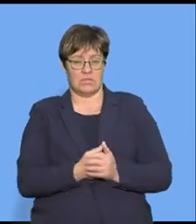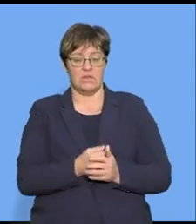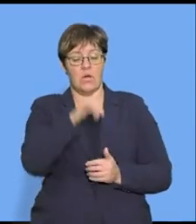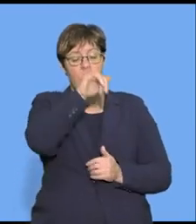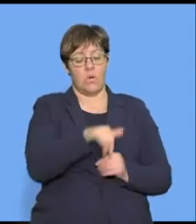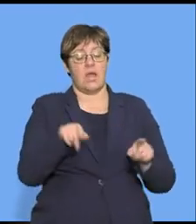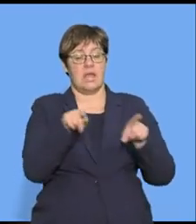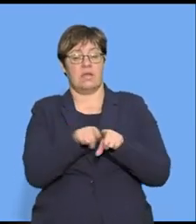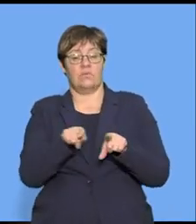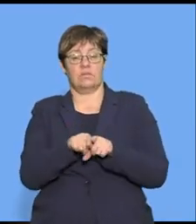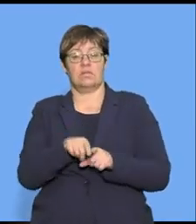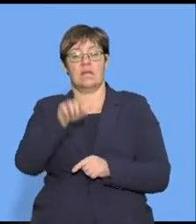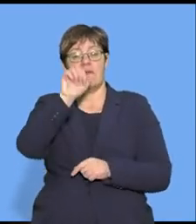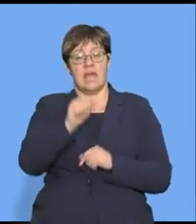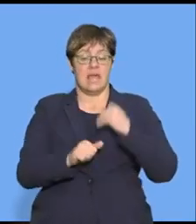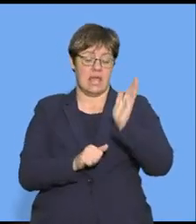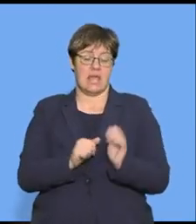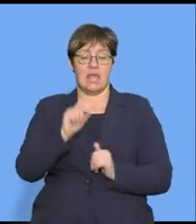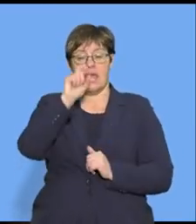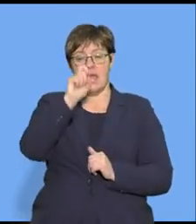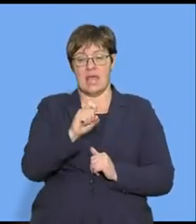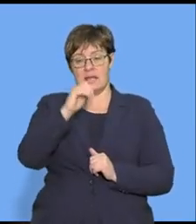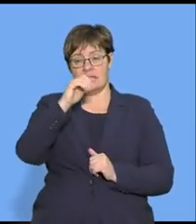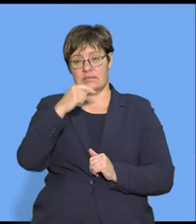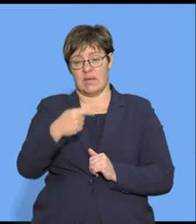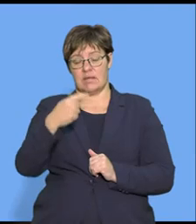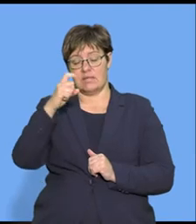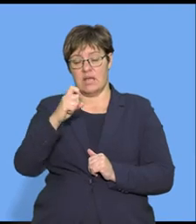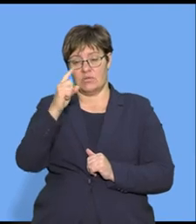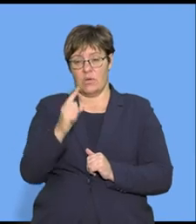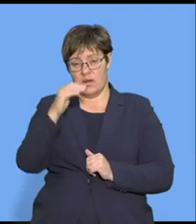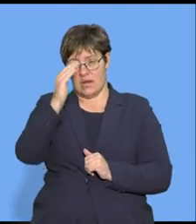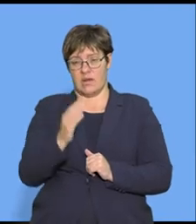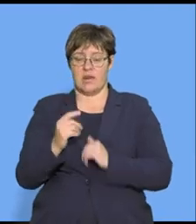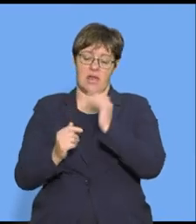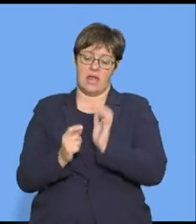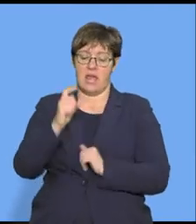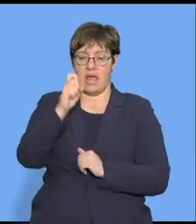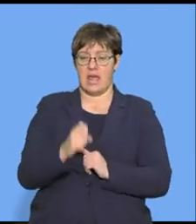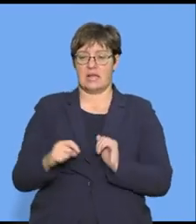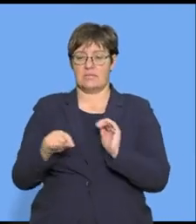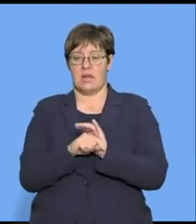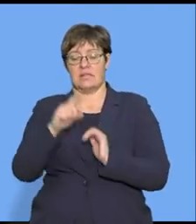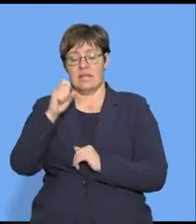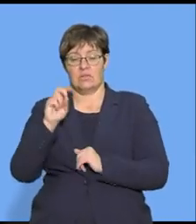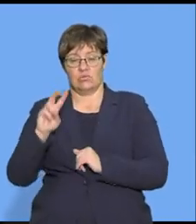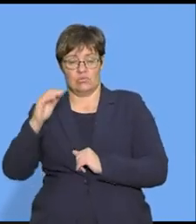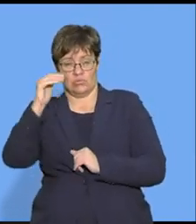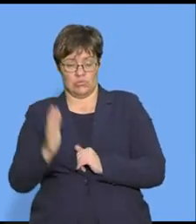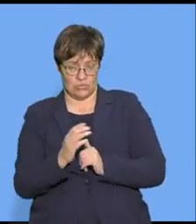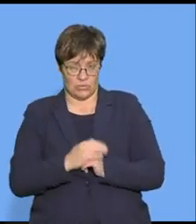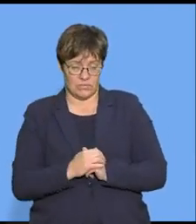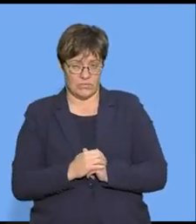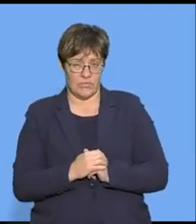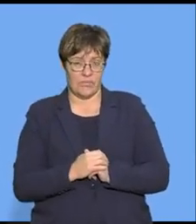equals to a into x minus x1 into x minus x2. That's the very first thing I need to do.